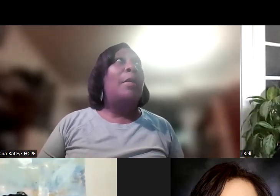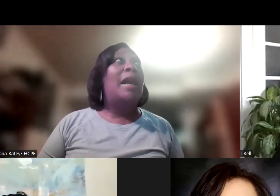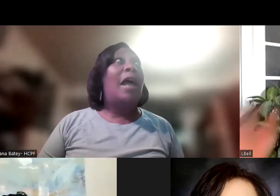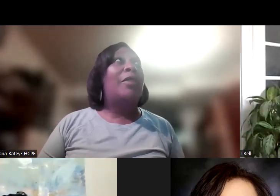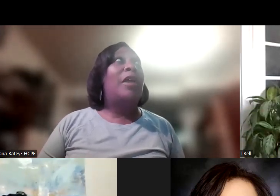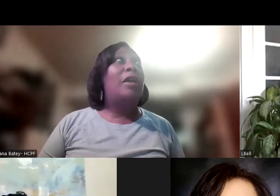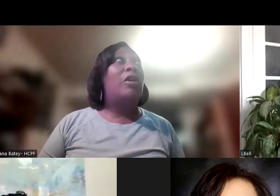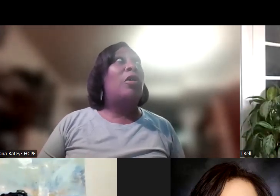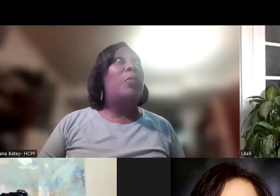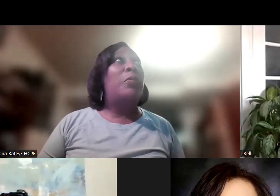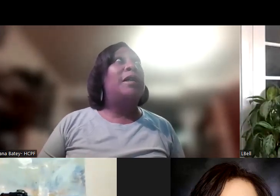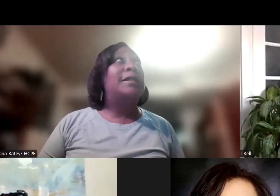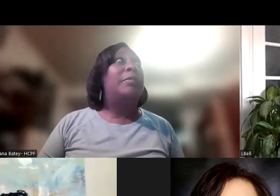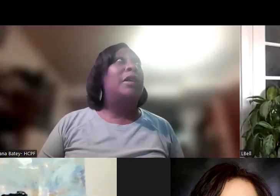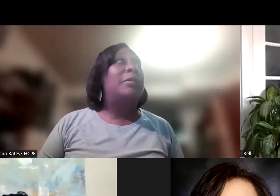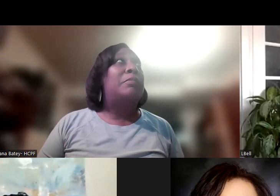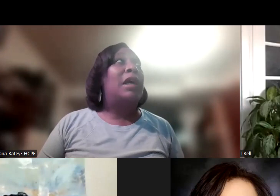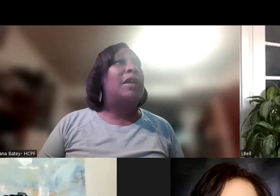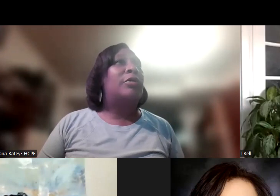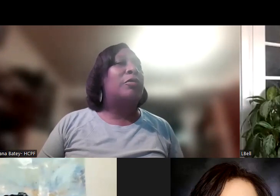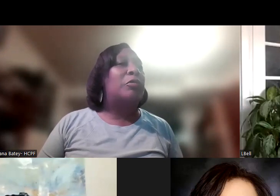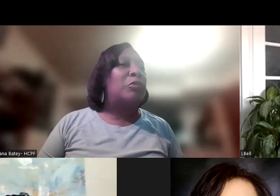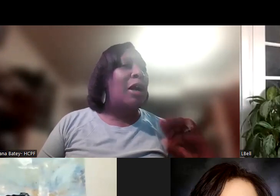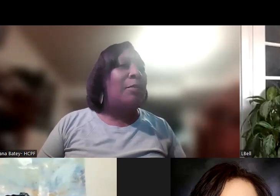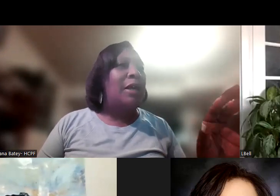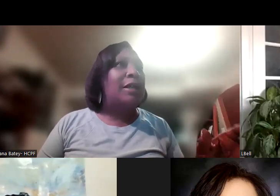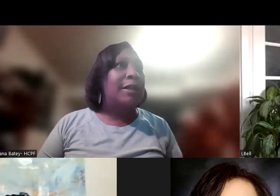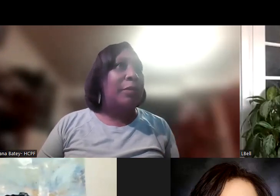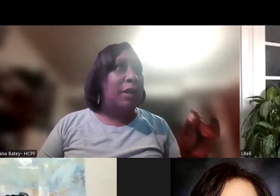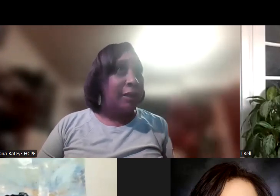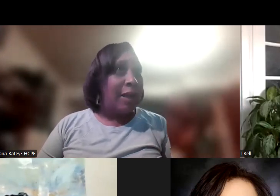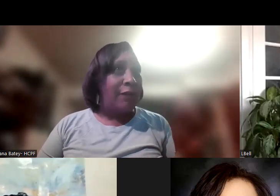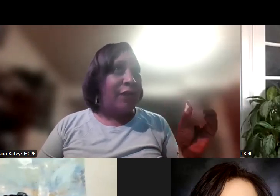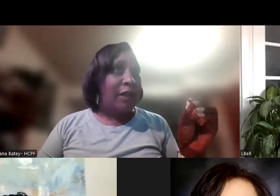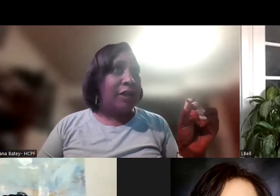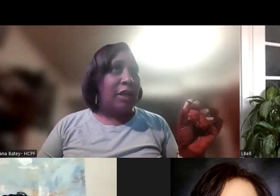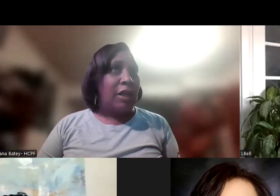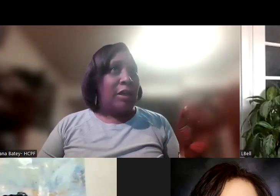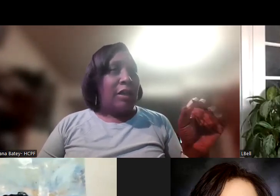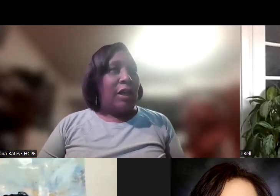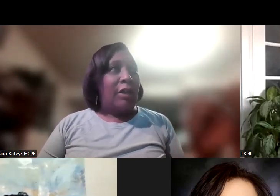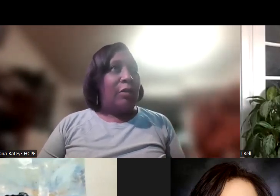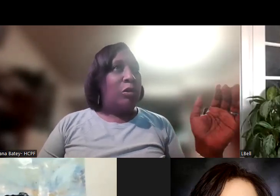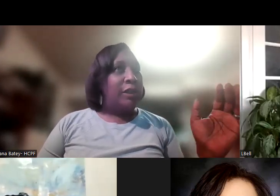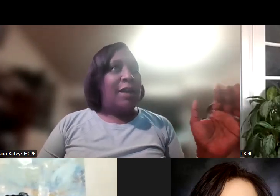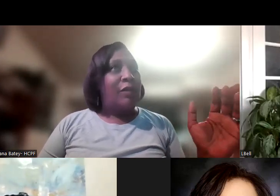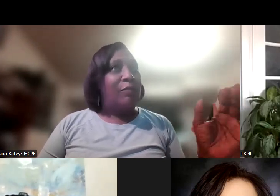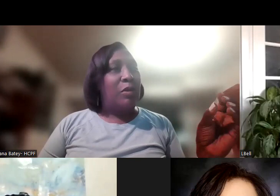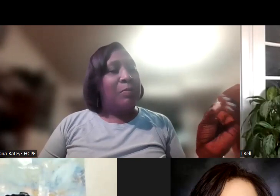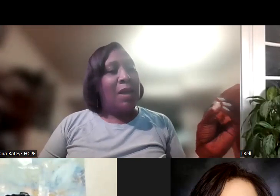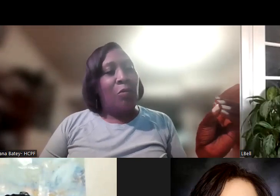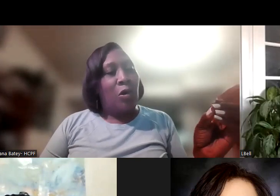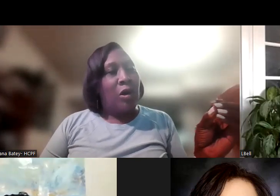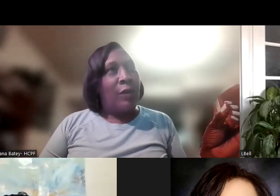No, and I think, you know, putting something in place or recommending something to that effect, and then we'll just have